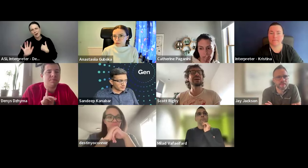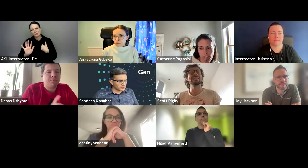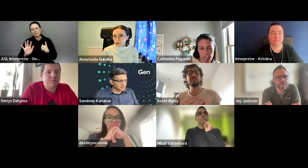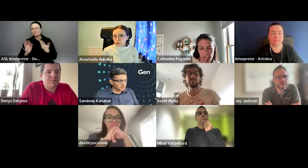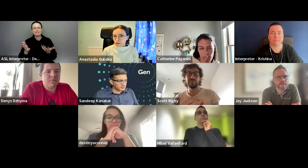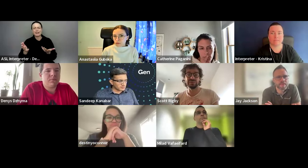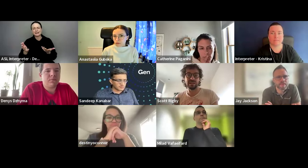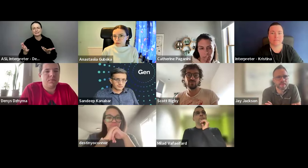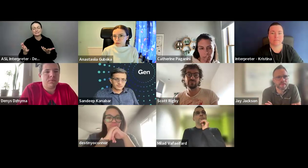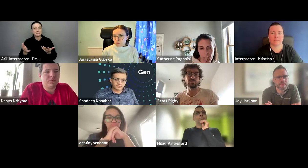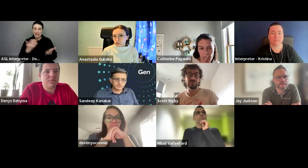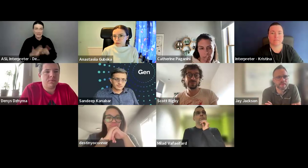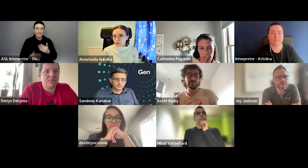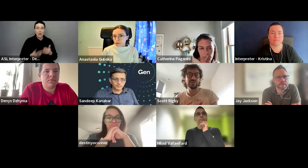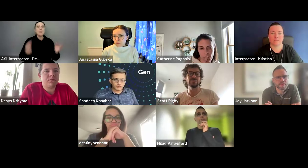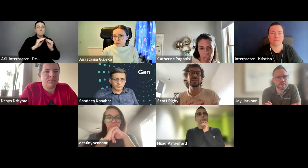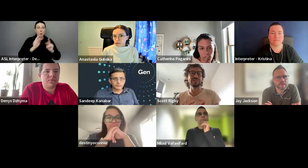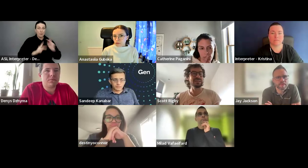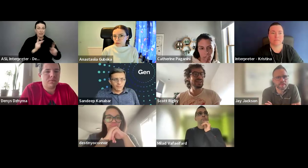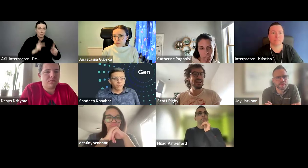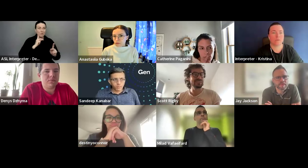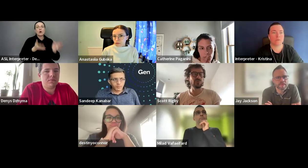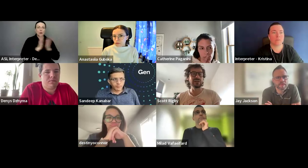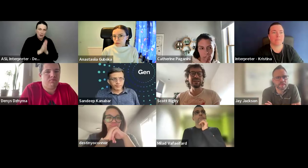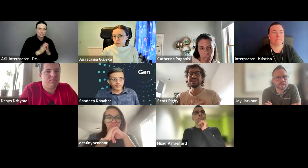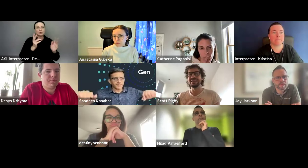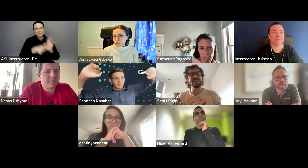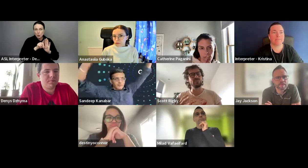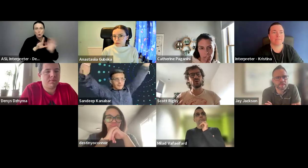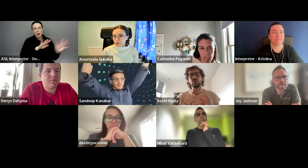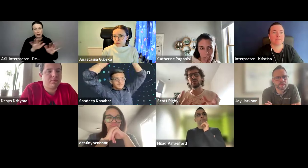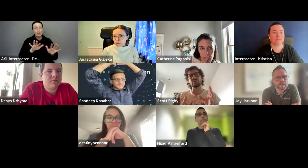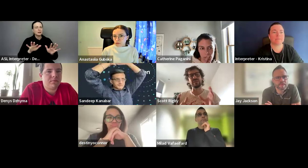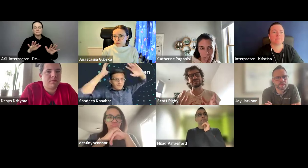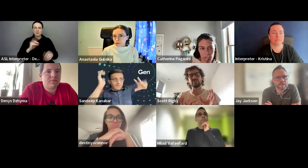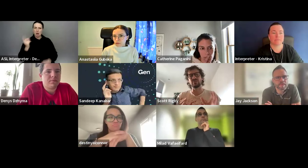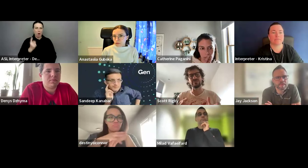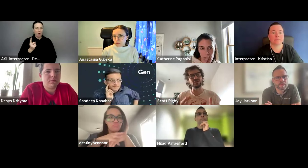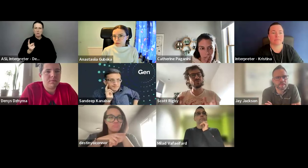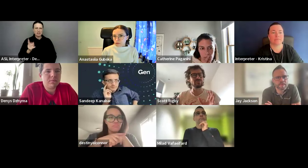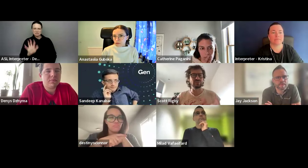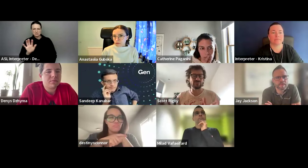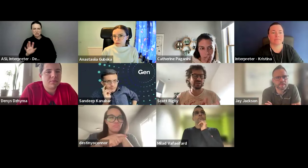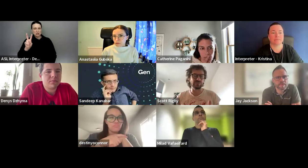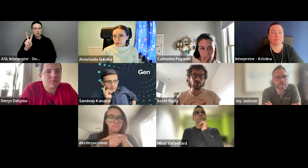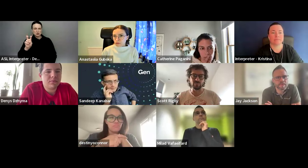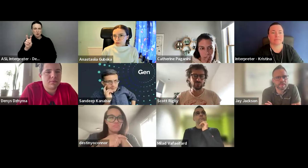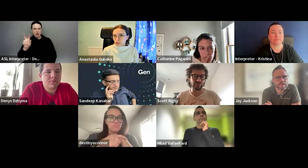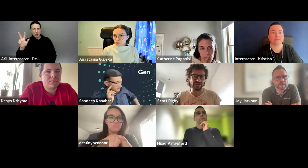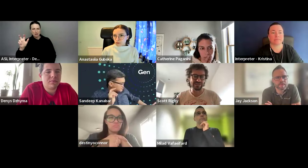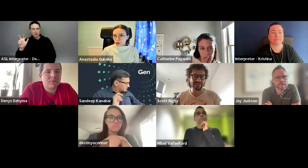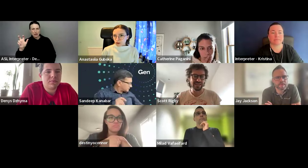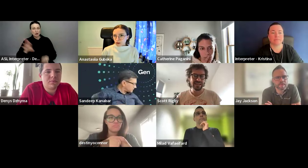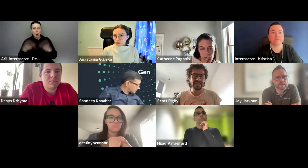even when we've had a lot more people to help with pull request reviews and so on, it would always remain somewhere around 200 to 300 open